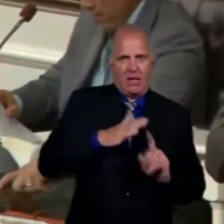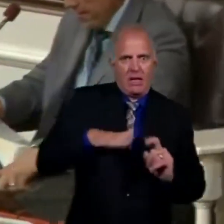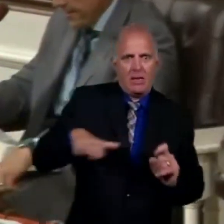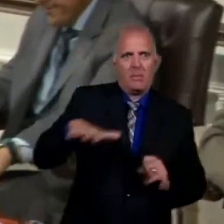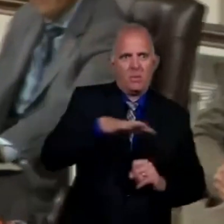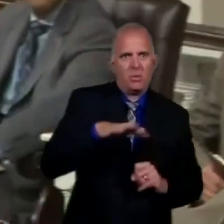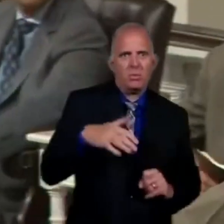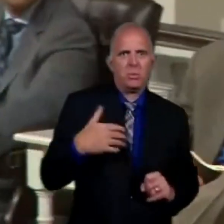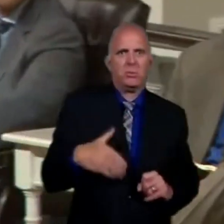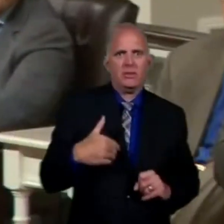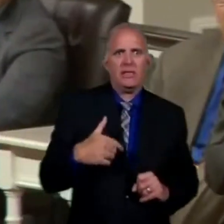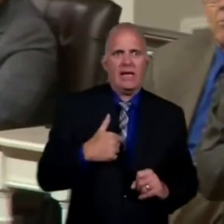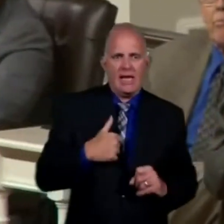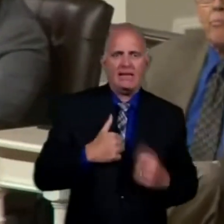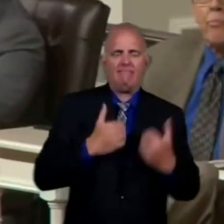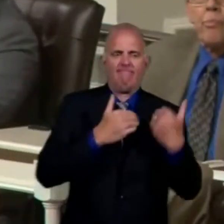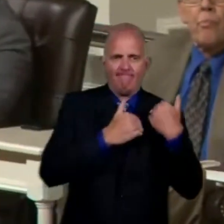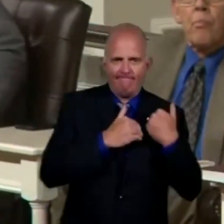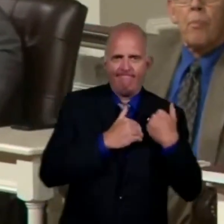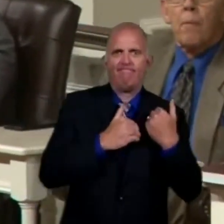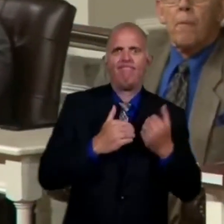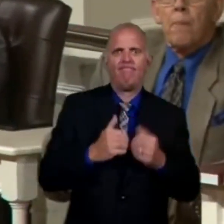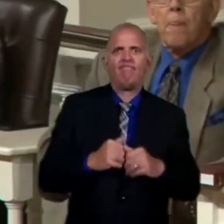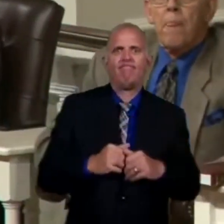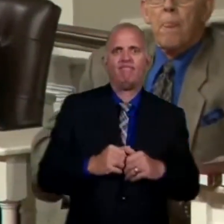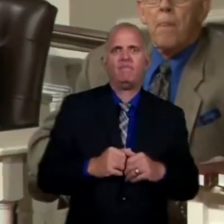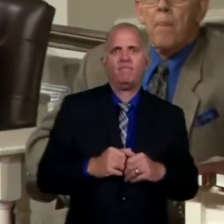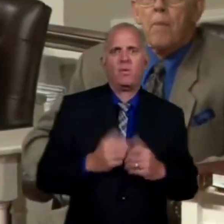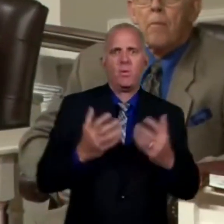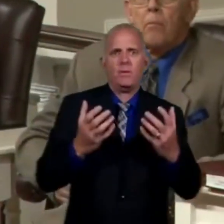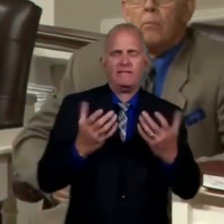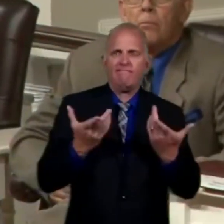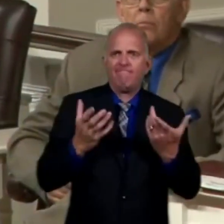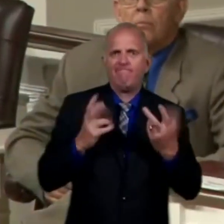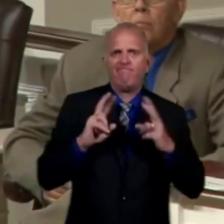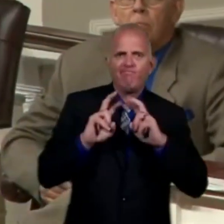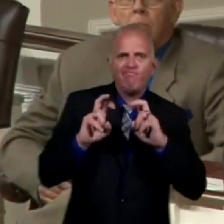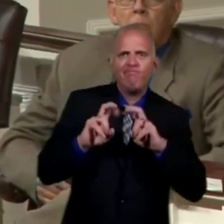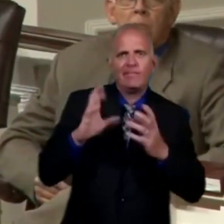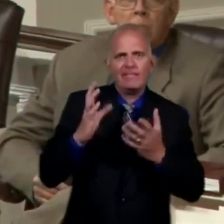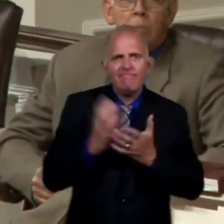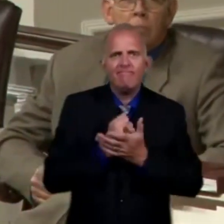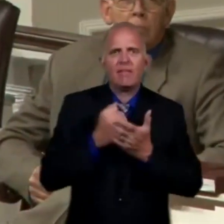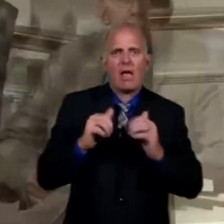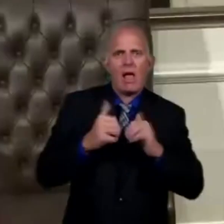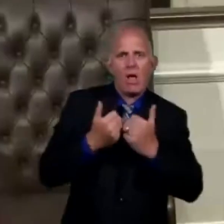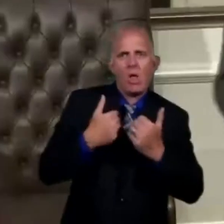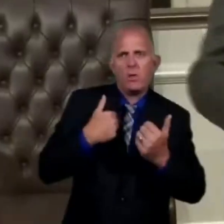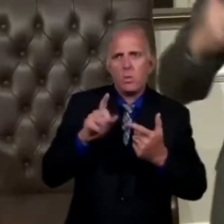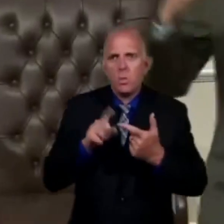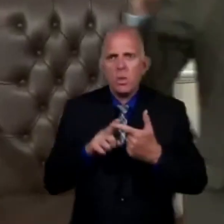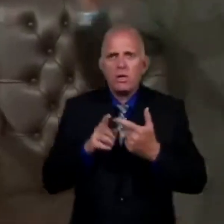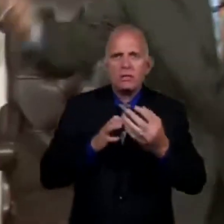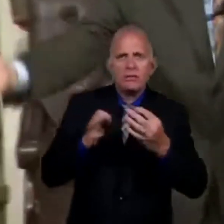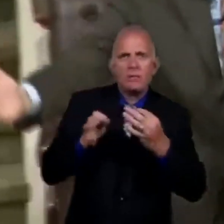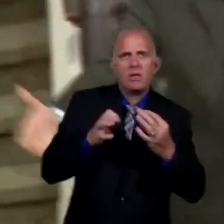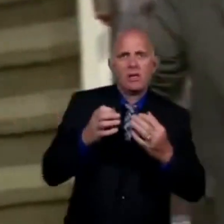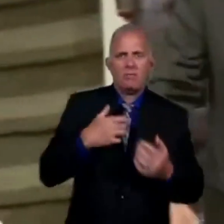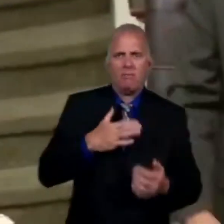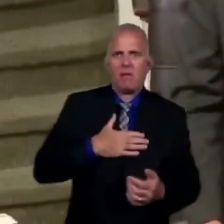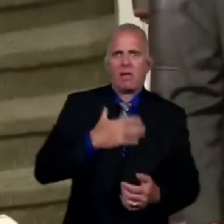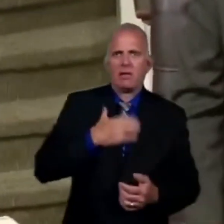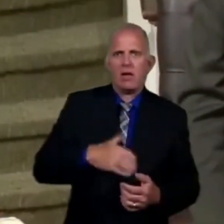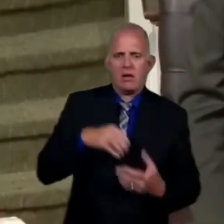And I've got a responsibility. I'm looking for opportunities to talk to them about the Lord. There should be a desire in me. There should be a desire in you.